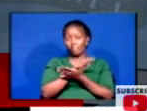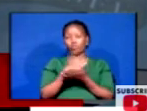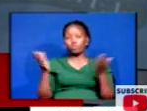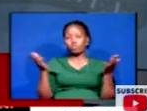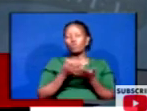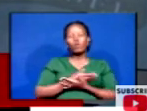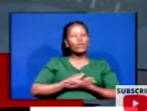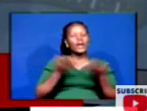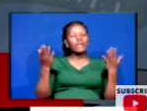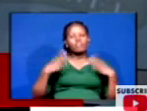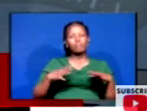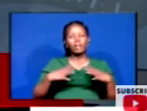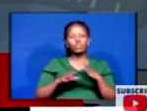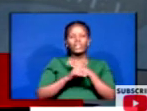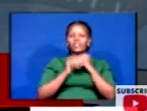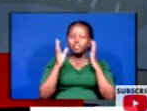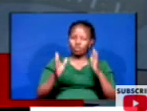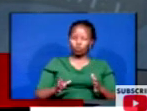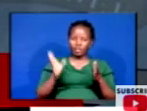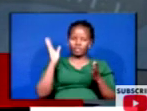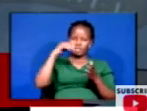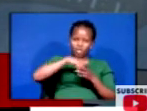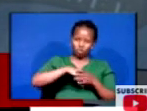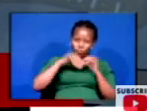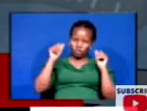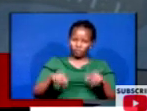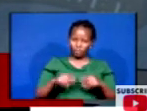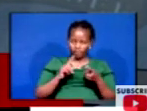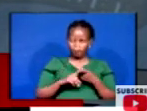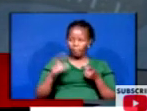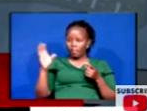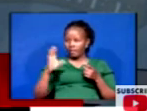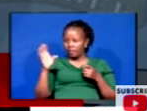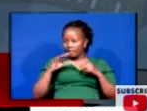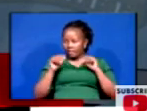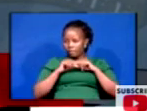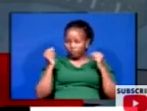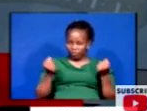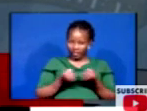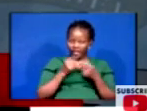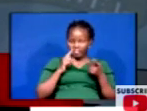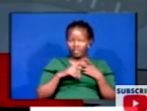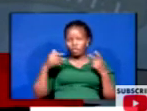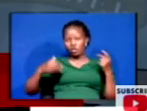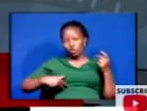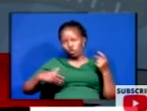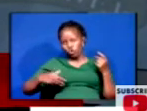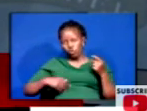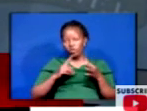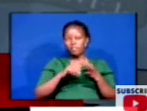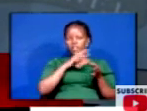all stakeholders can be included, the civil society, the youth, religious leaders, and all these